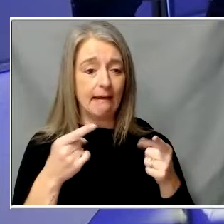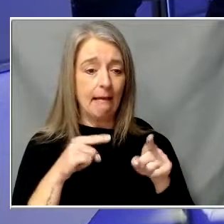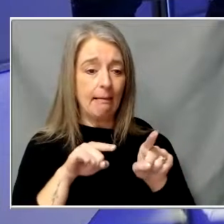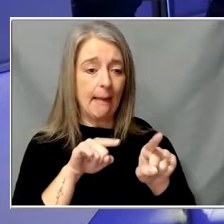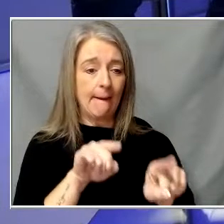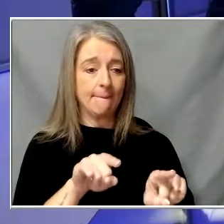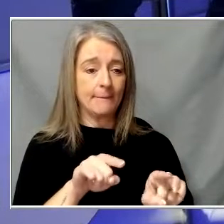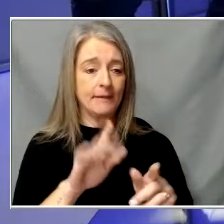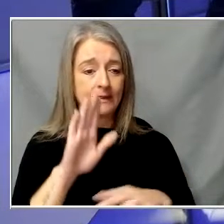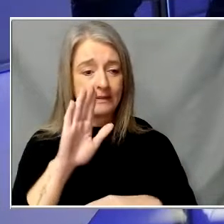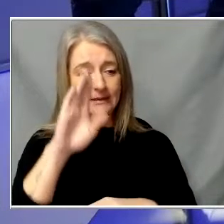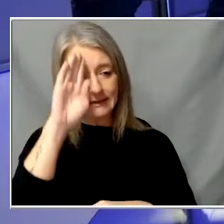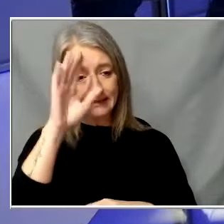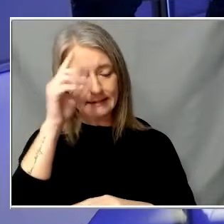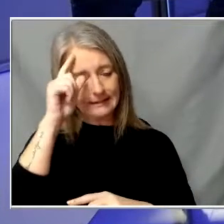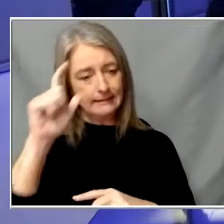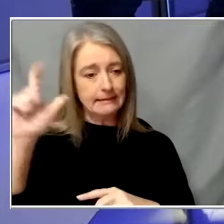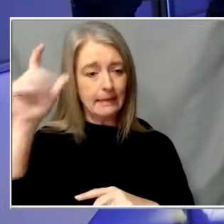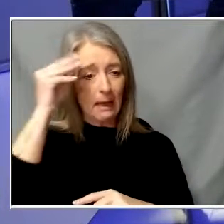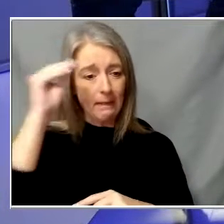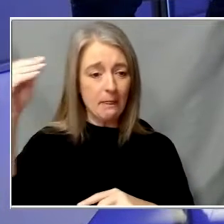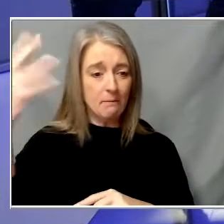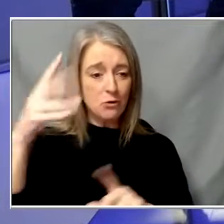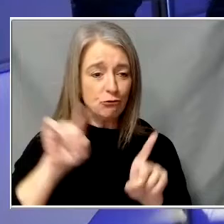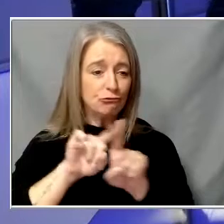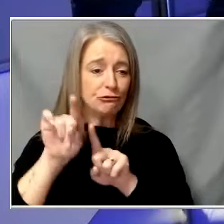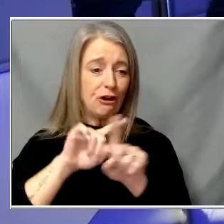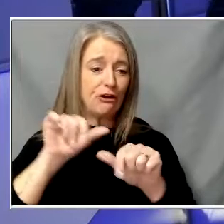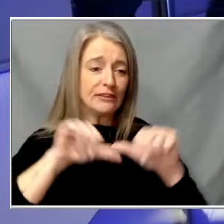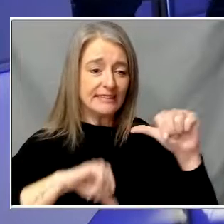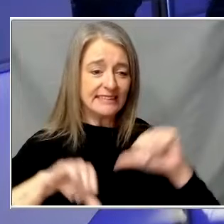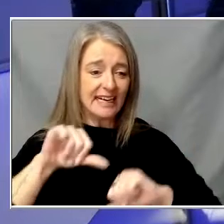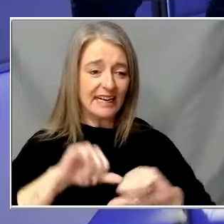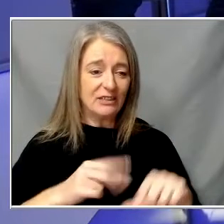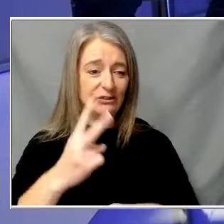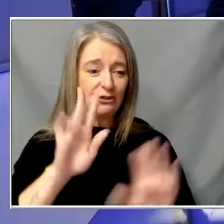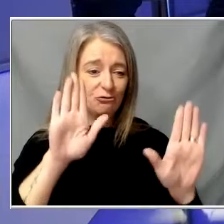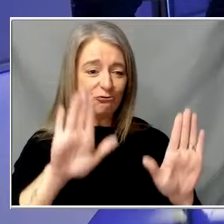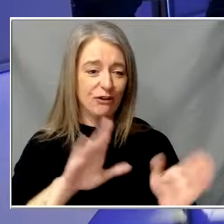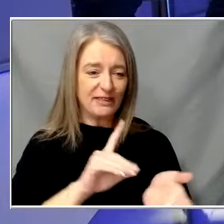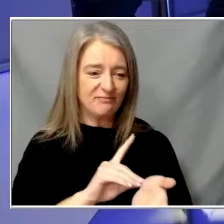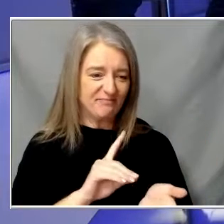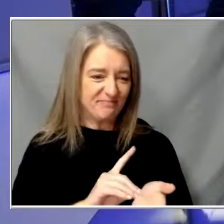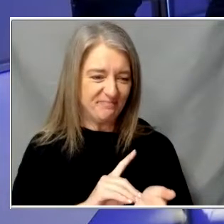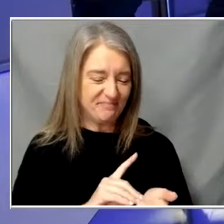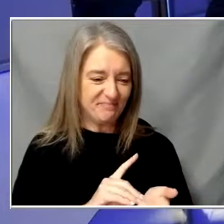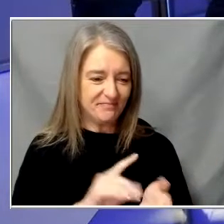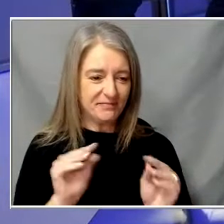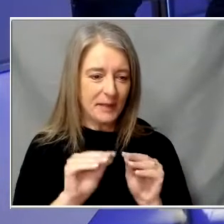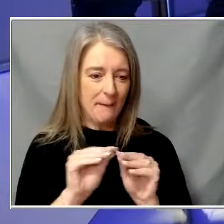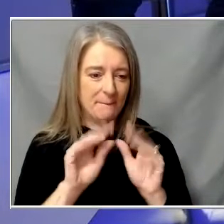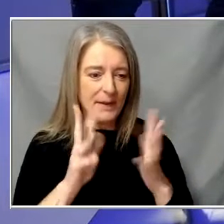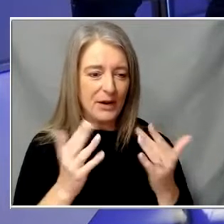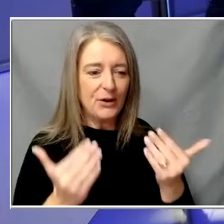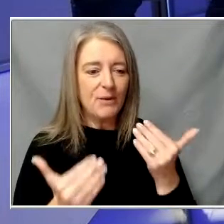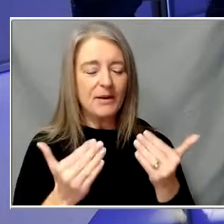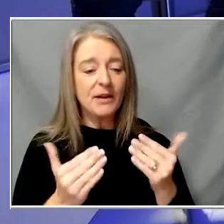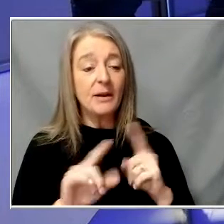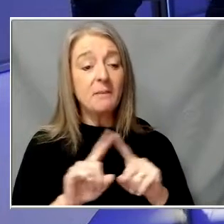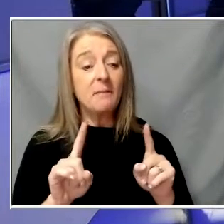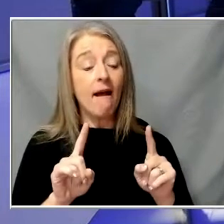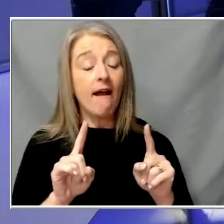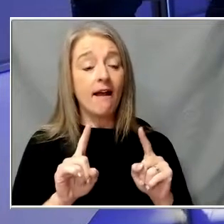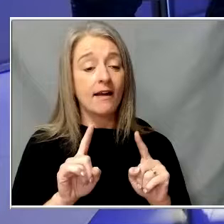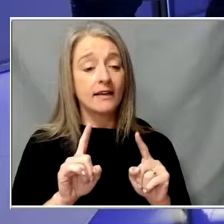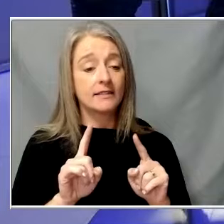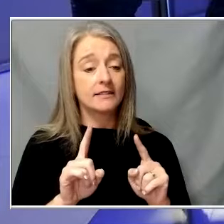the sun, the moon, the stars, science, and 2 great doctors. So miracle, you might say, but I think that this